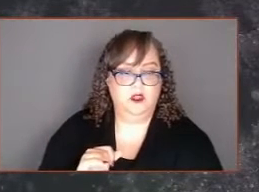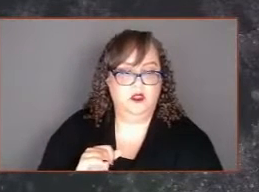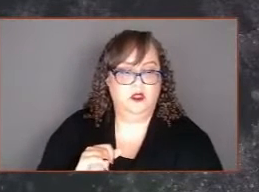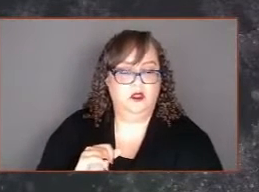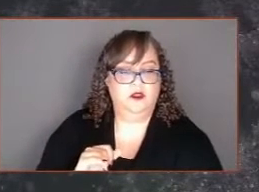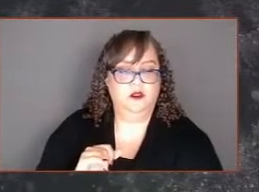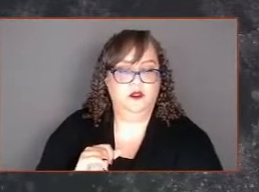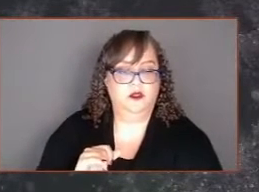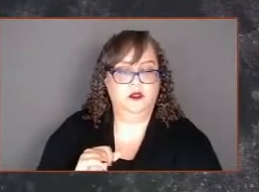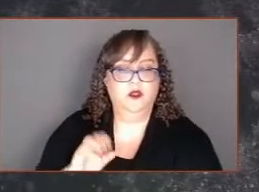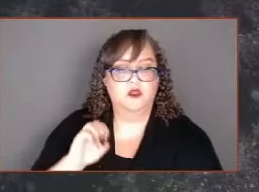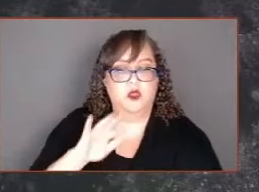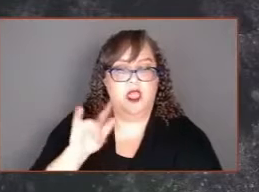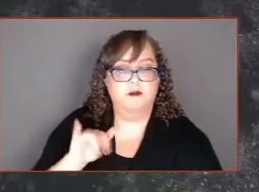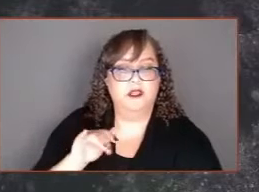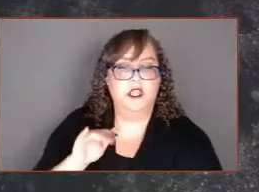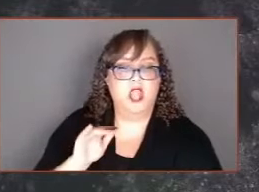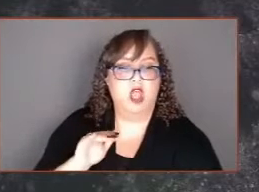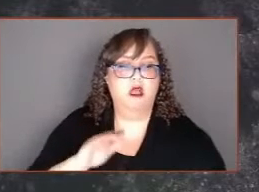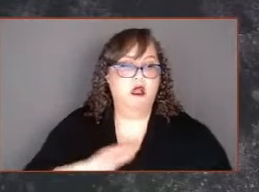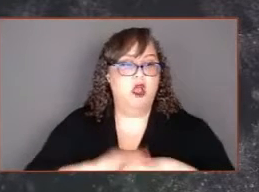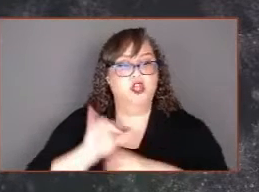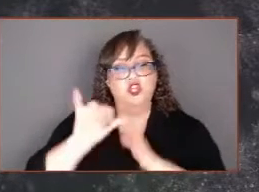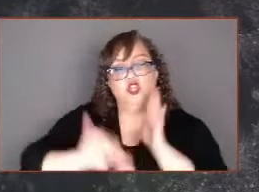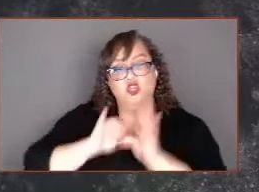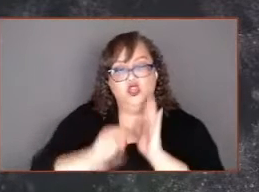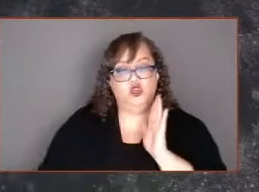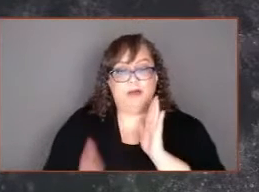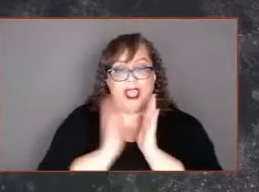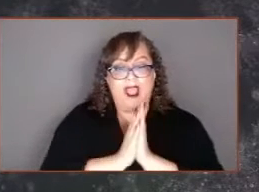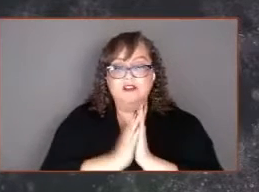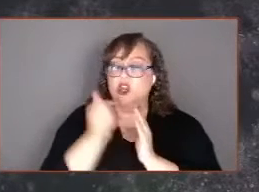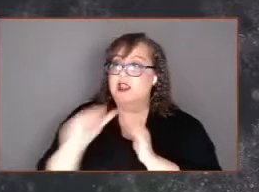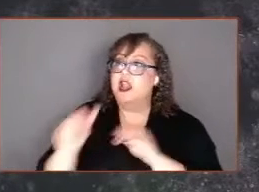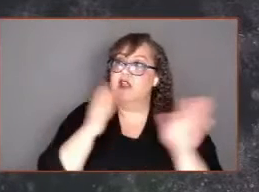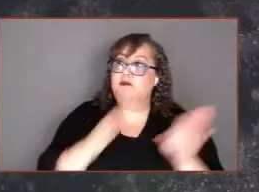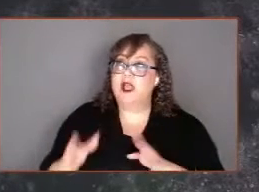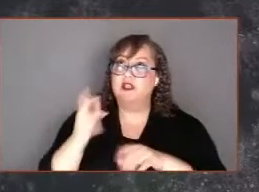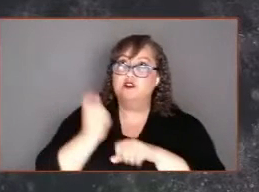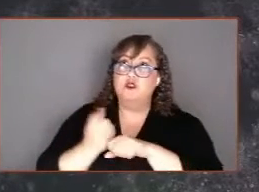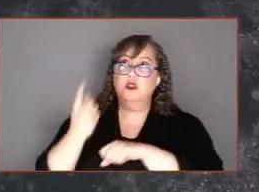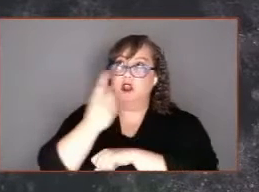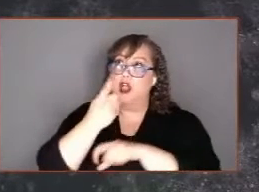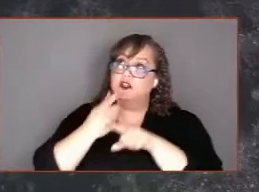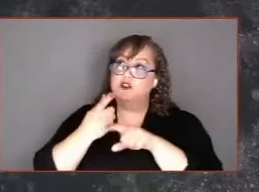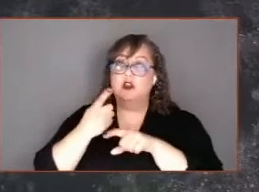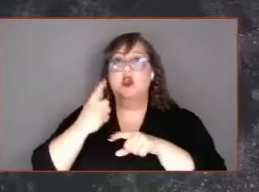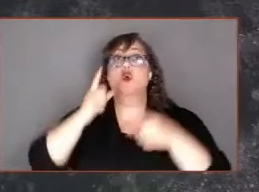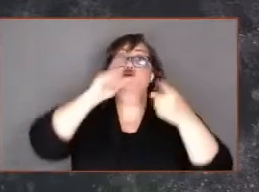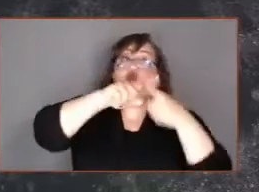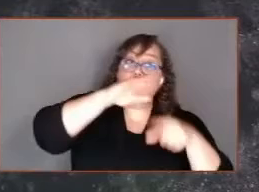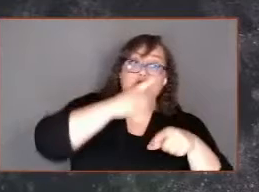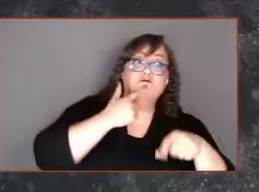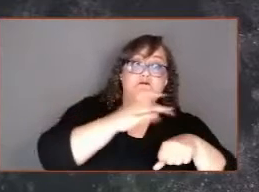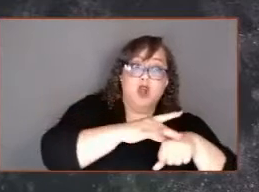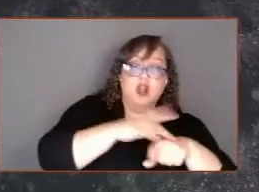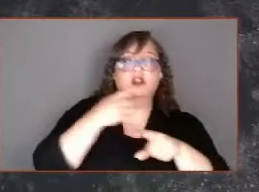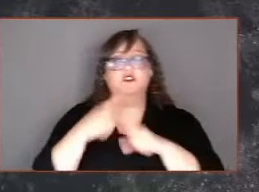future plans to launch to Mars from the Moon, since the Moon's gravity, well, is much smaller than the